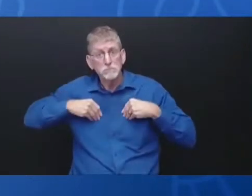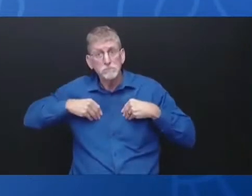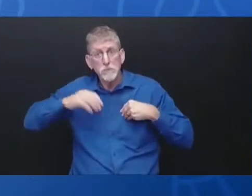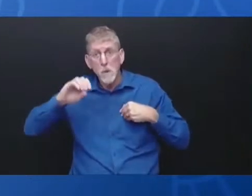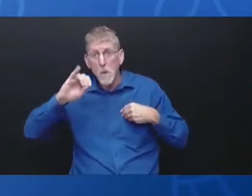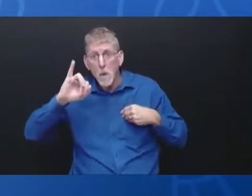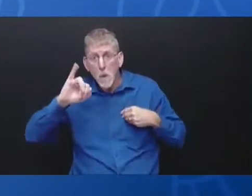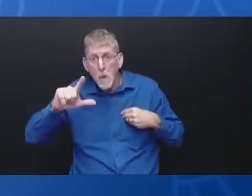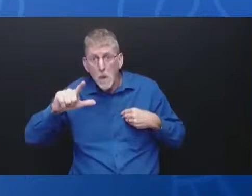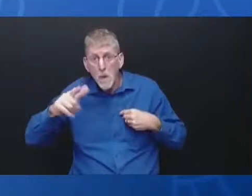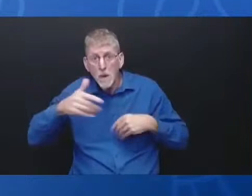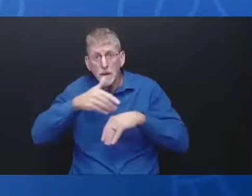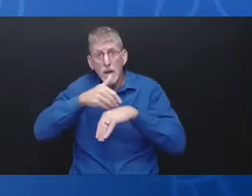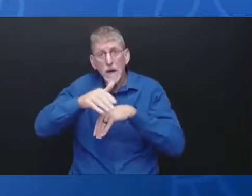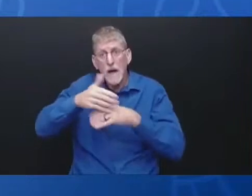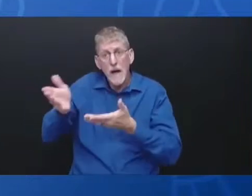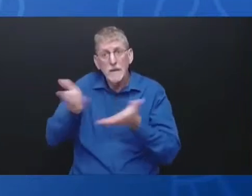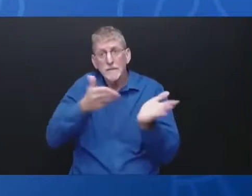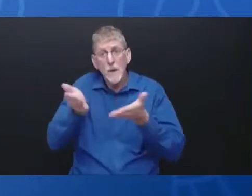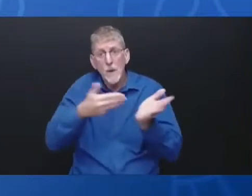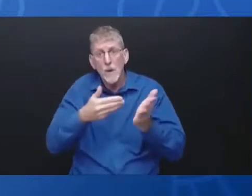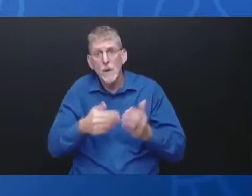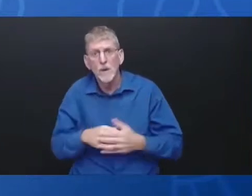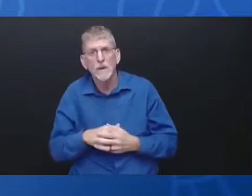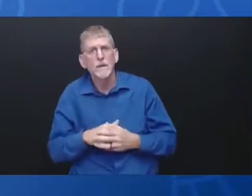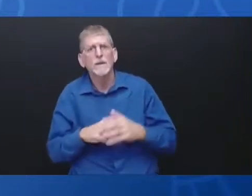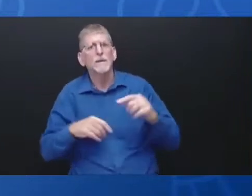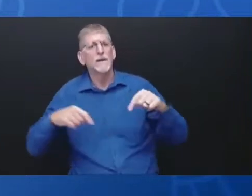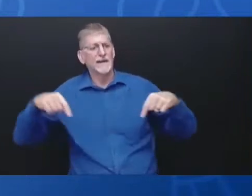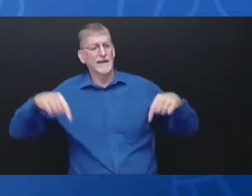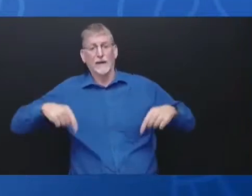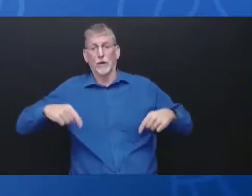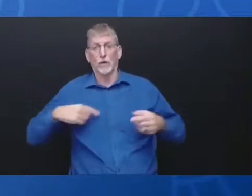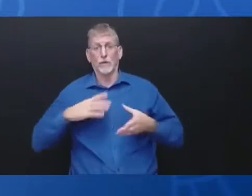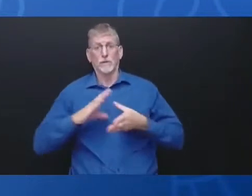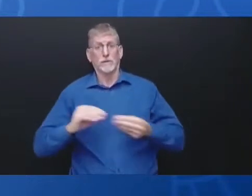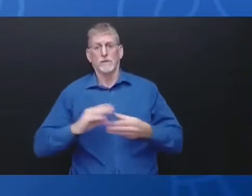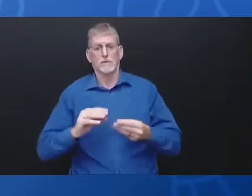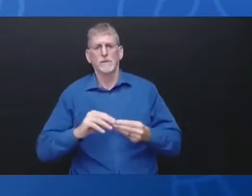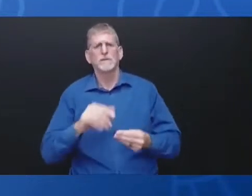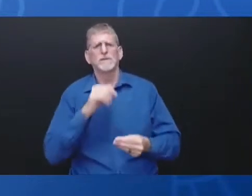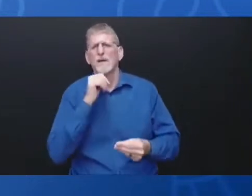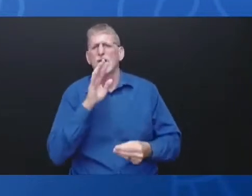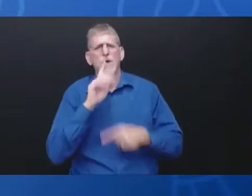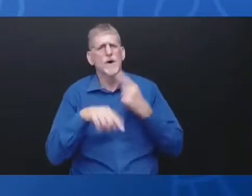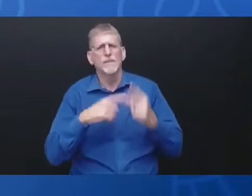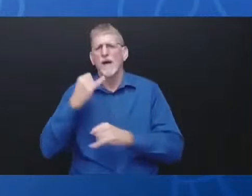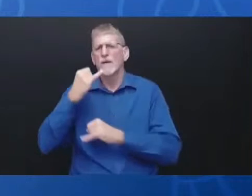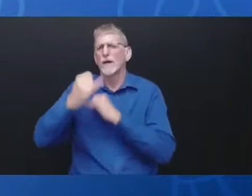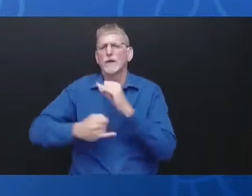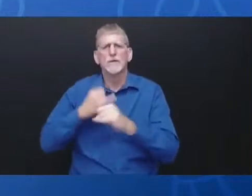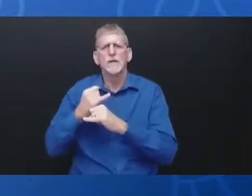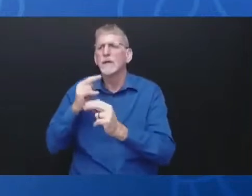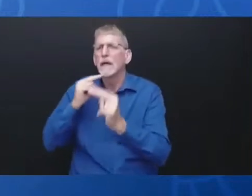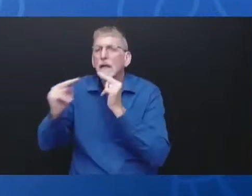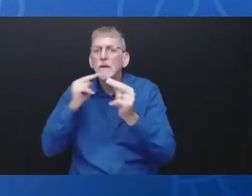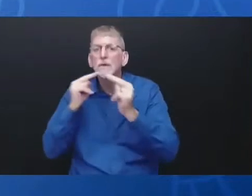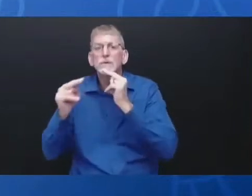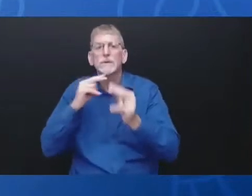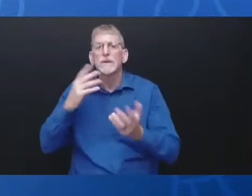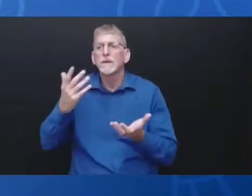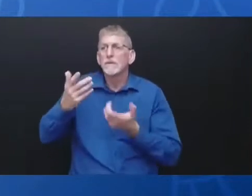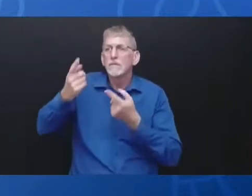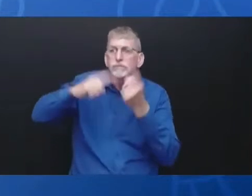go into international negotiations or diplomatic negotiations or thoughts that might be held